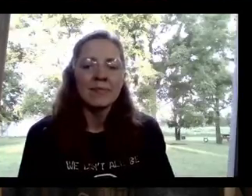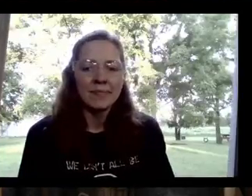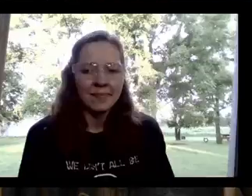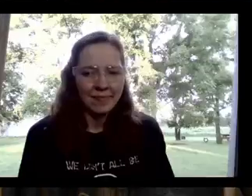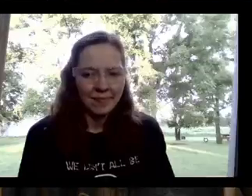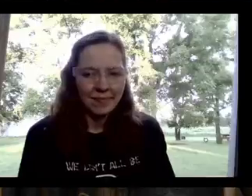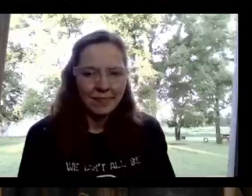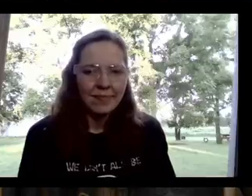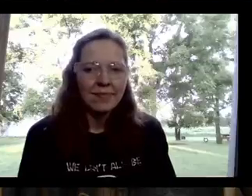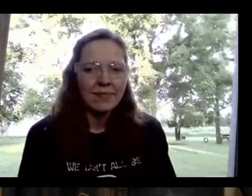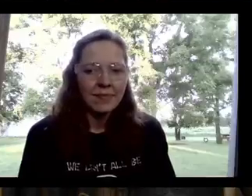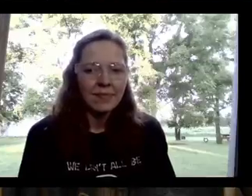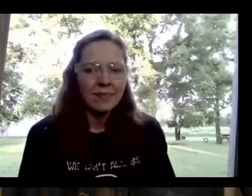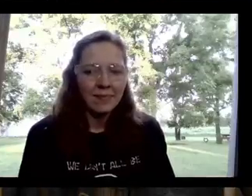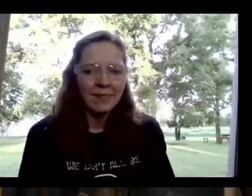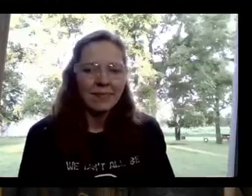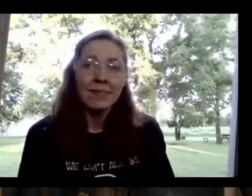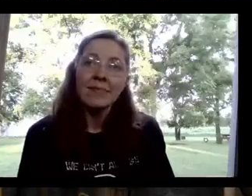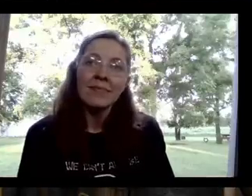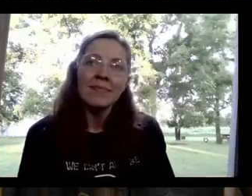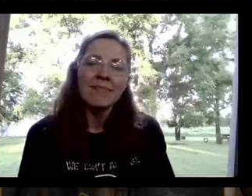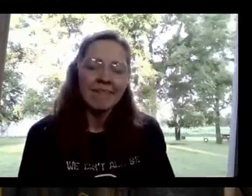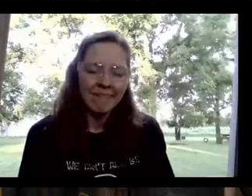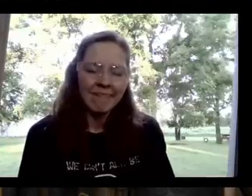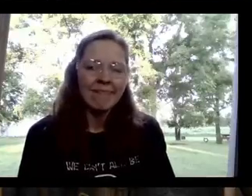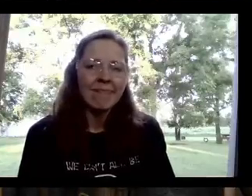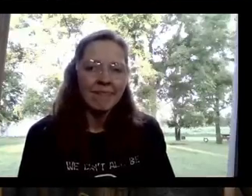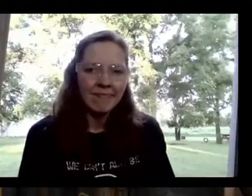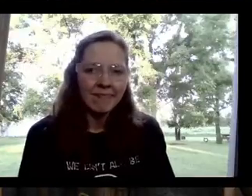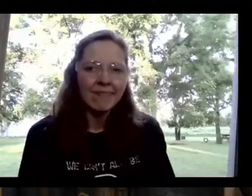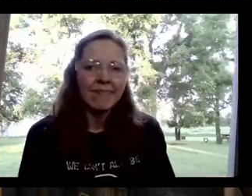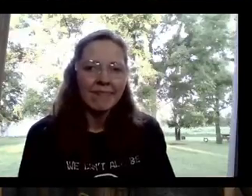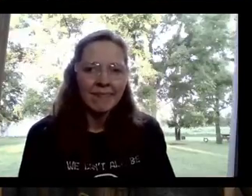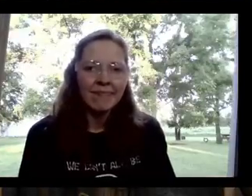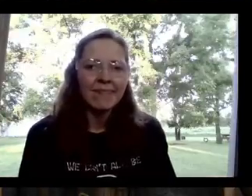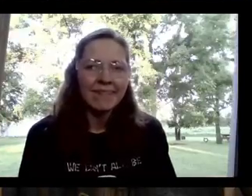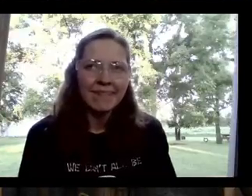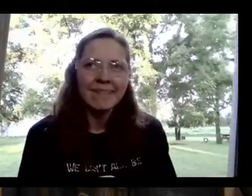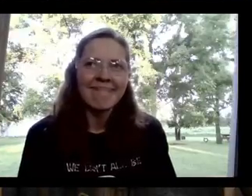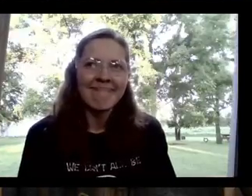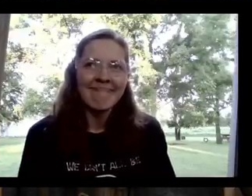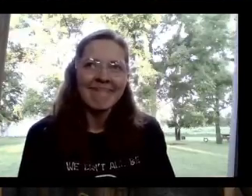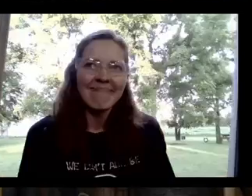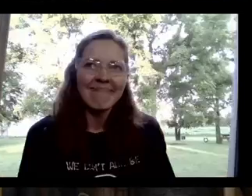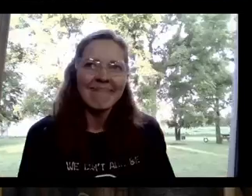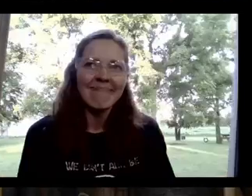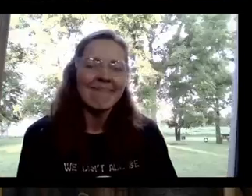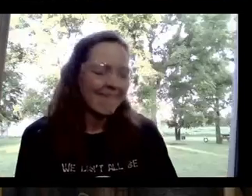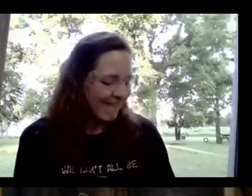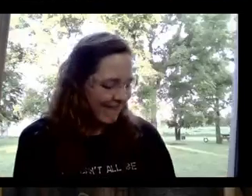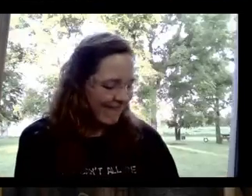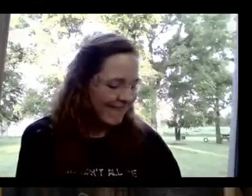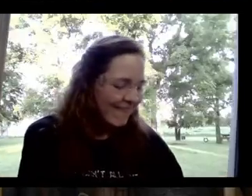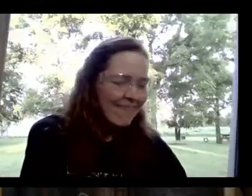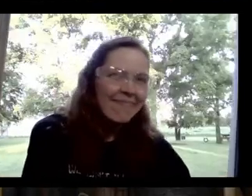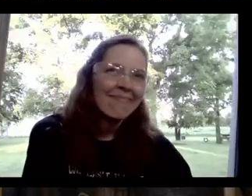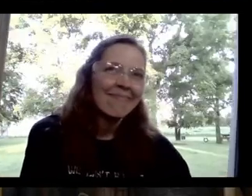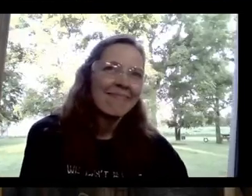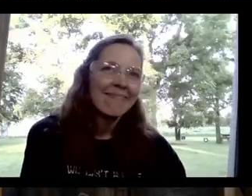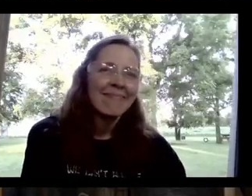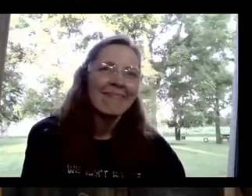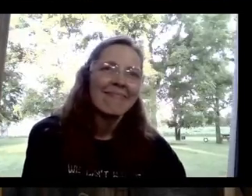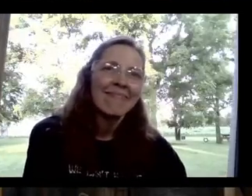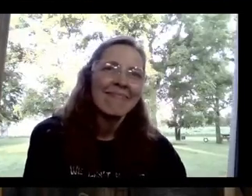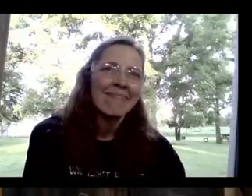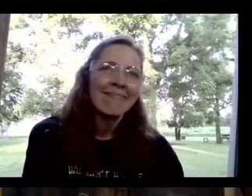do this. I do. So Jessica does, I do. Every time we see somebody out and about wearing one of our